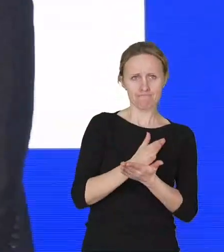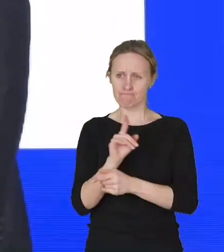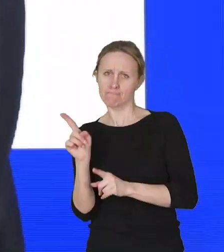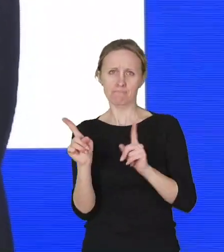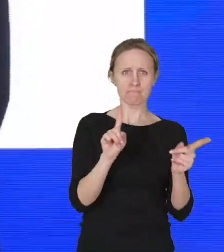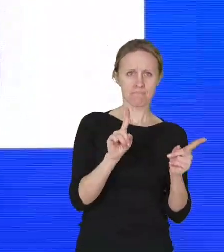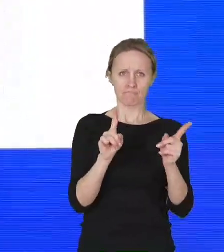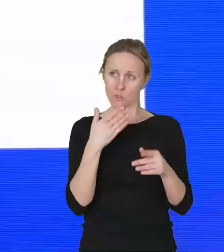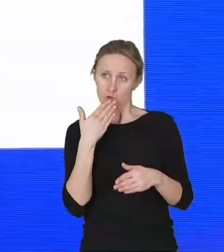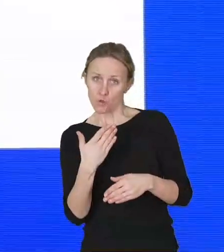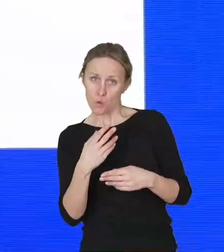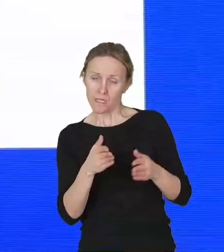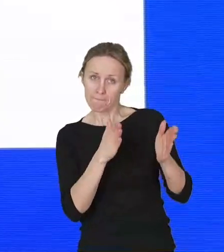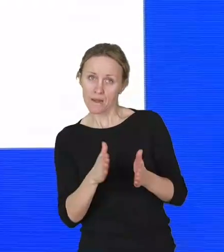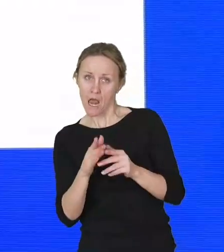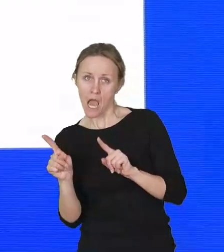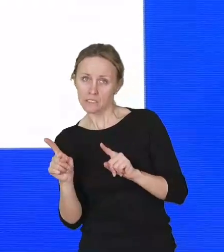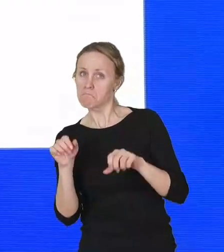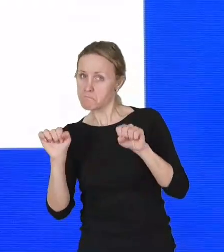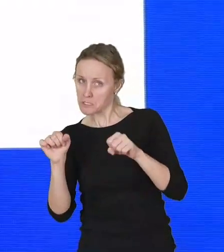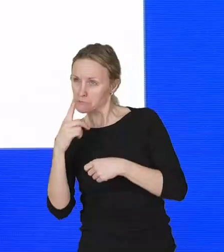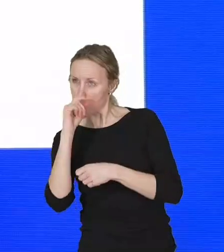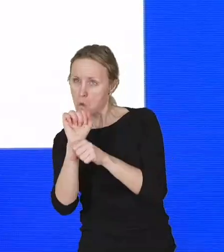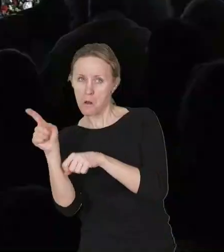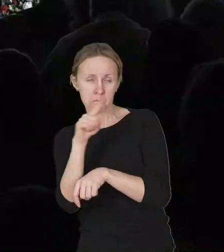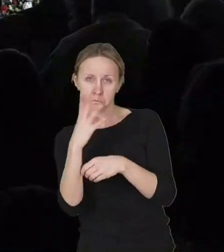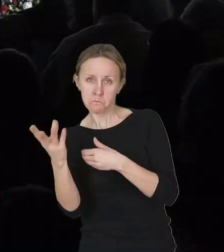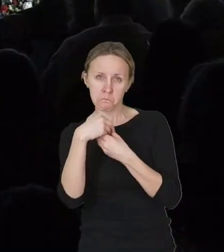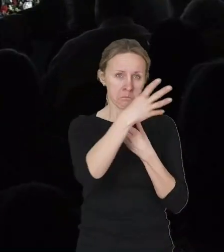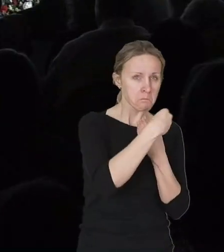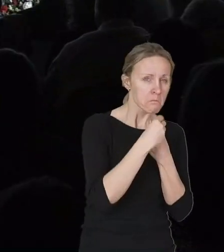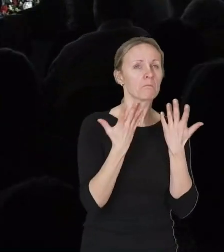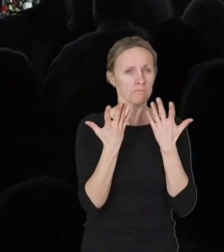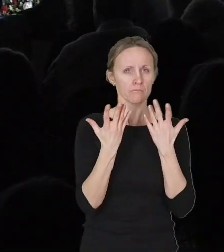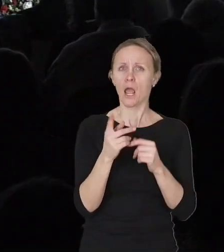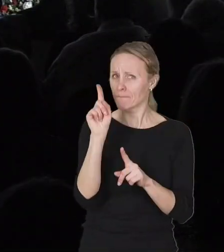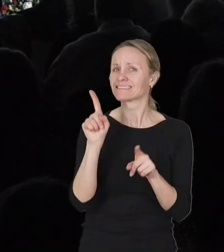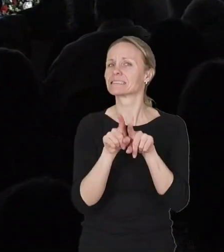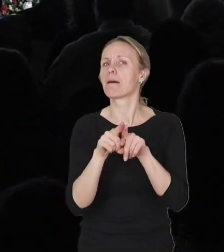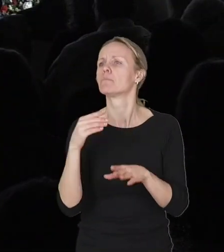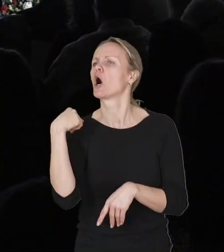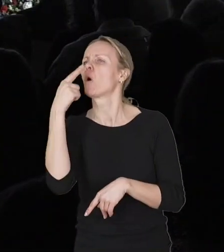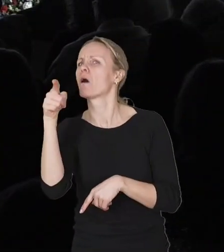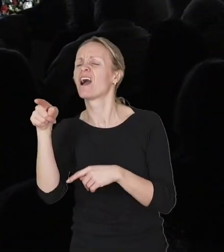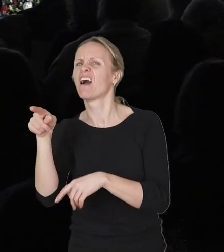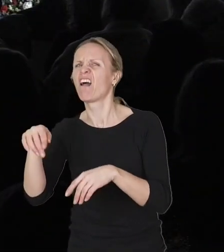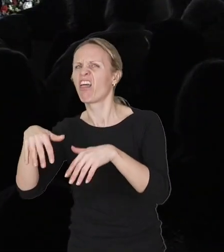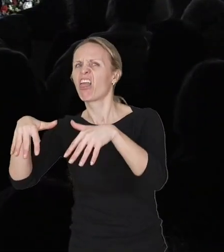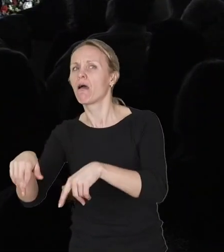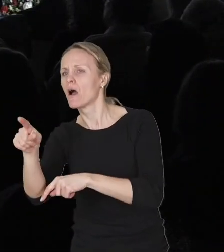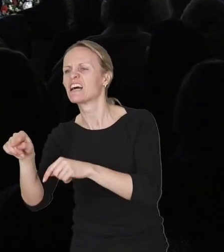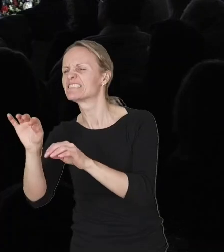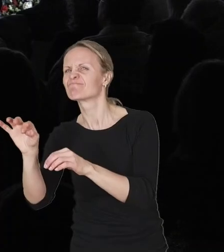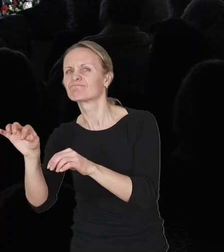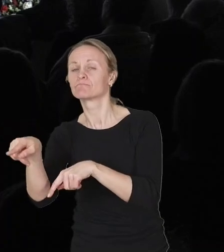they think they manage. And this is a little bit this kind of I like to hear what you are saying, and I'm absolutely not in opposition. I'm very much in